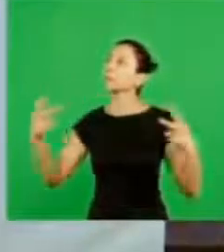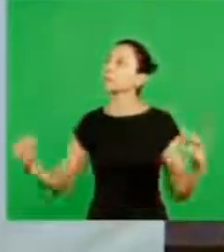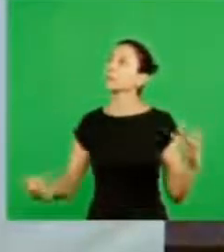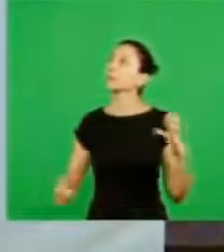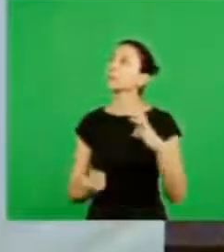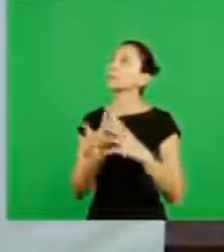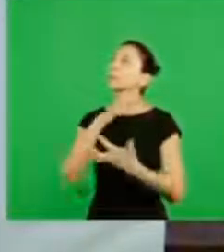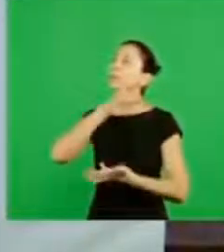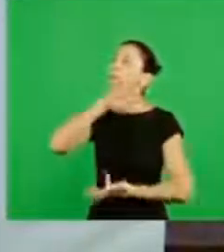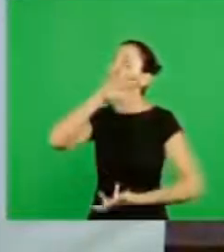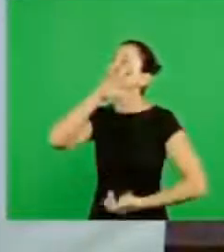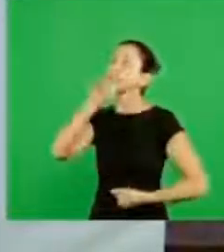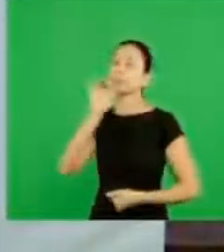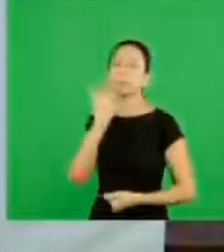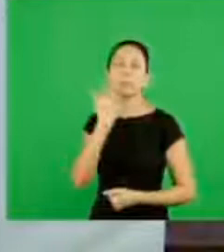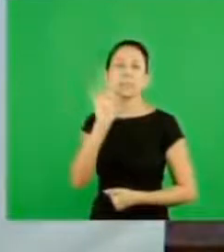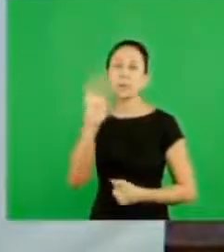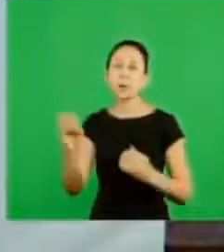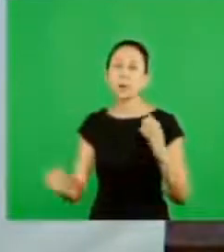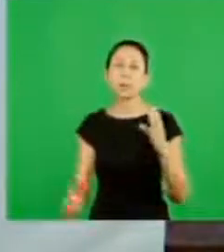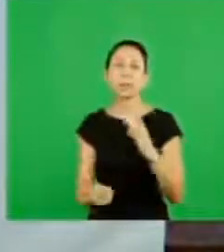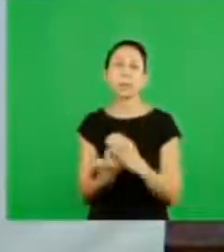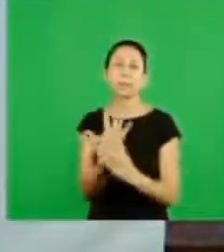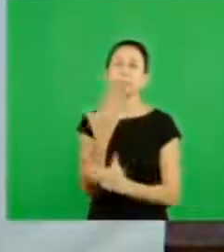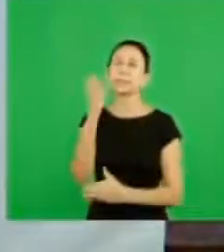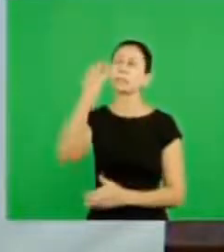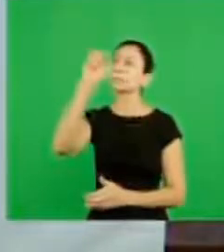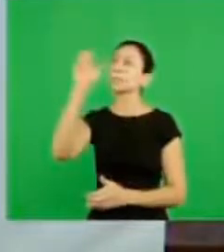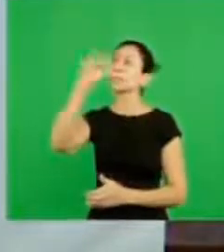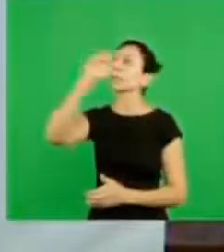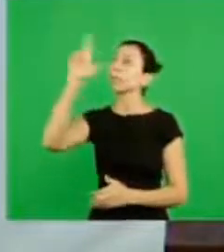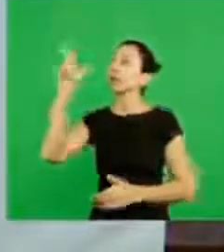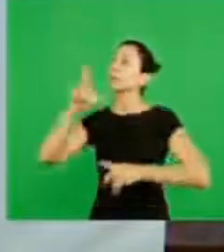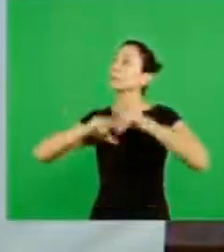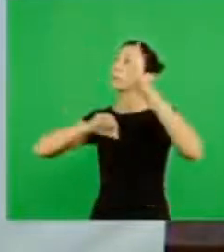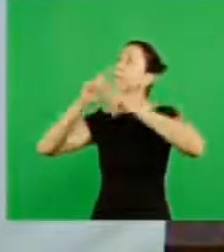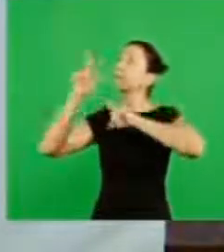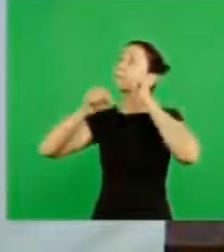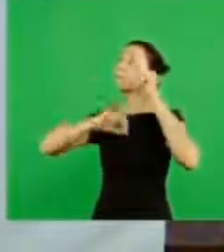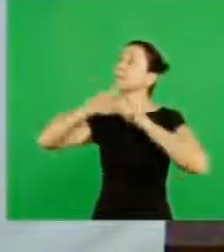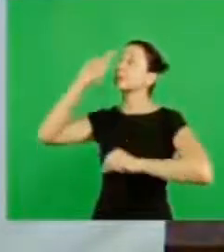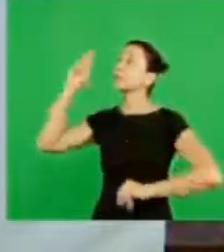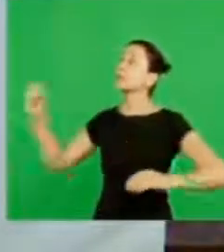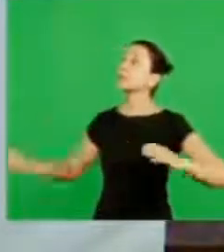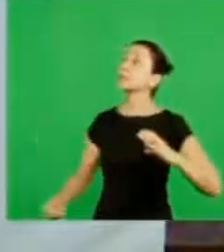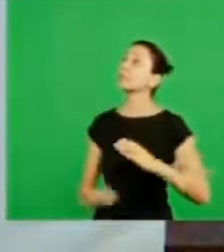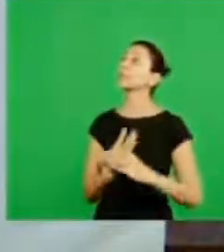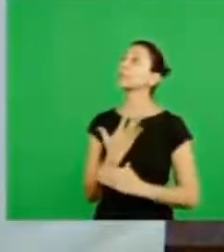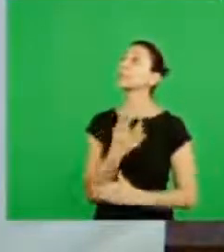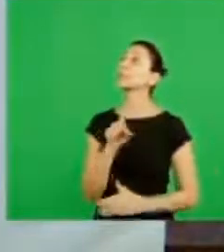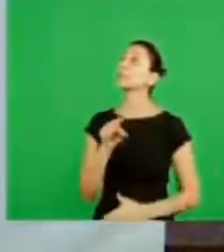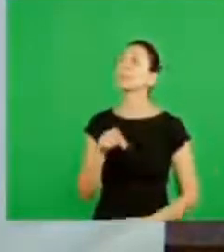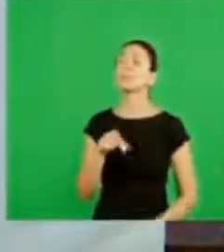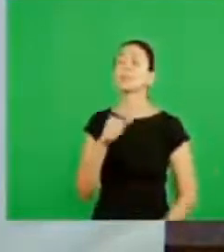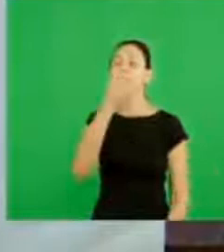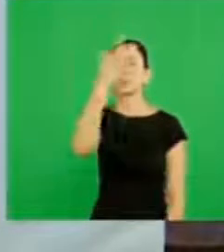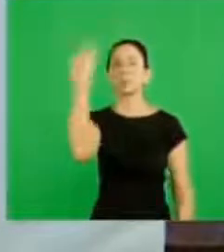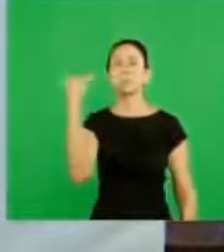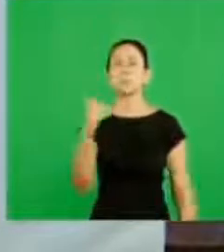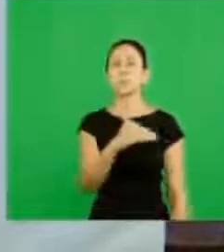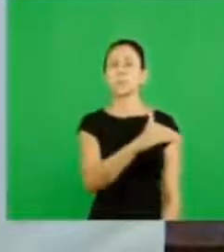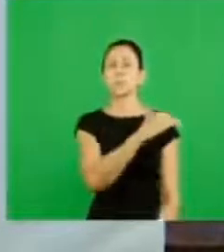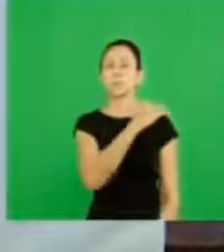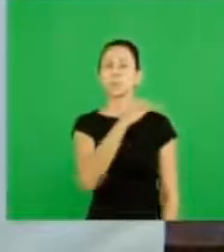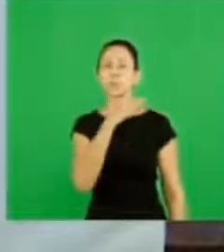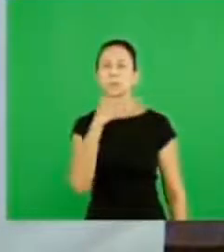heaven of a creation. He says, when I see your heavens, work of your fingers, the sun, the moon, the stars